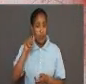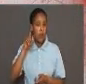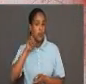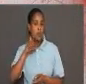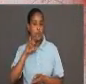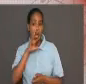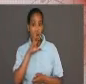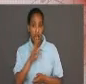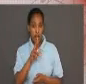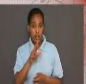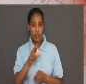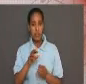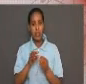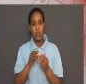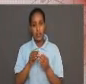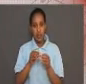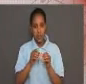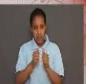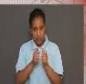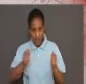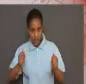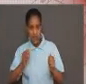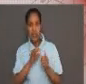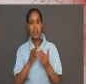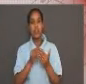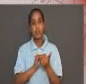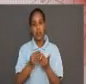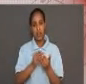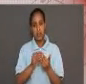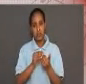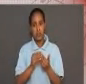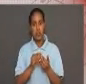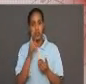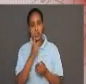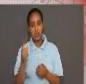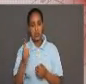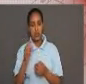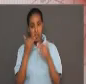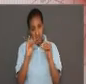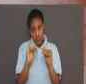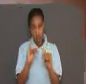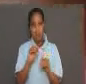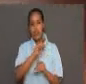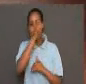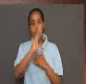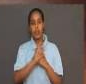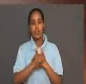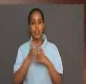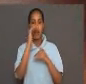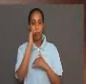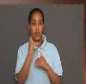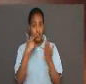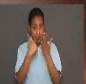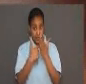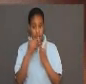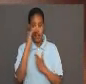Thermoplastics are elastic and flexible above a certain temperature level. This